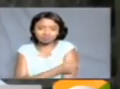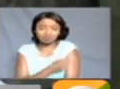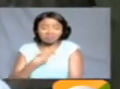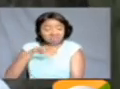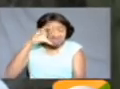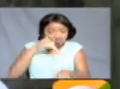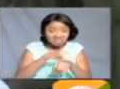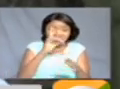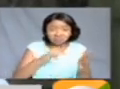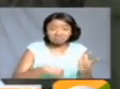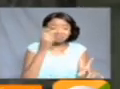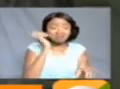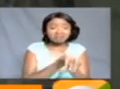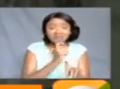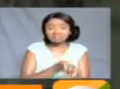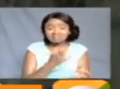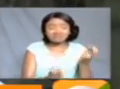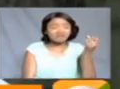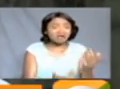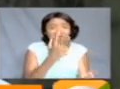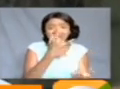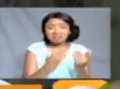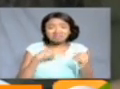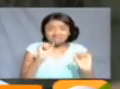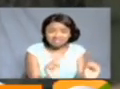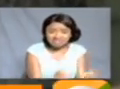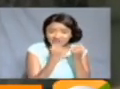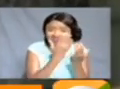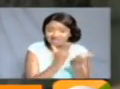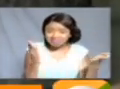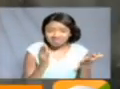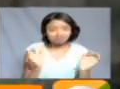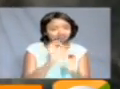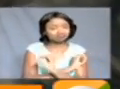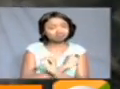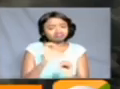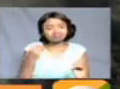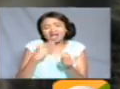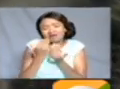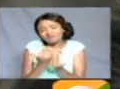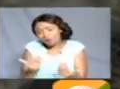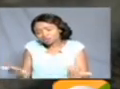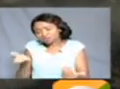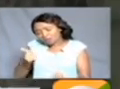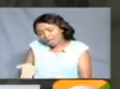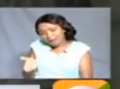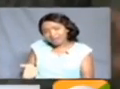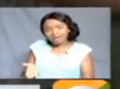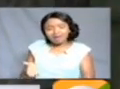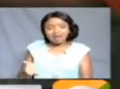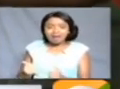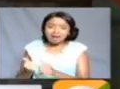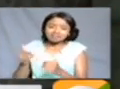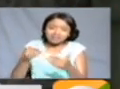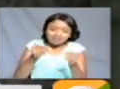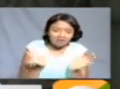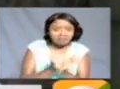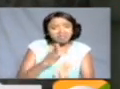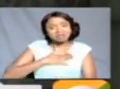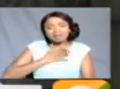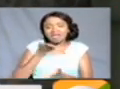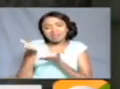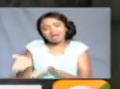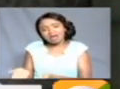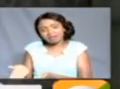mabati ishapigwa, moto inawaka huko hata sijaweza kuokoa kitu. Niko na watoto, mmoja ni huyu, watu wangu pia wako